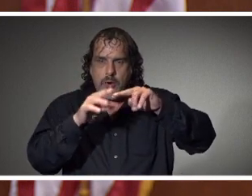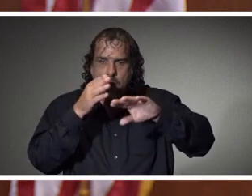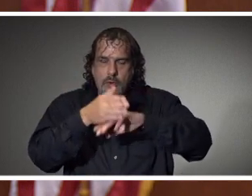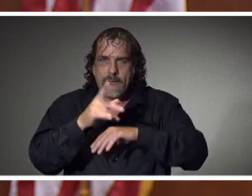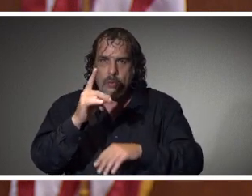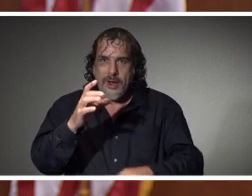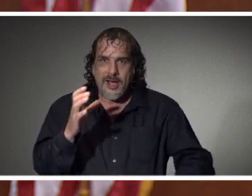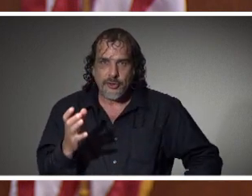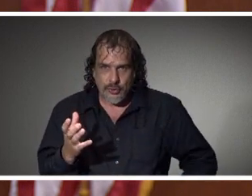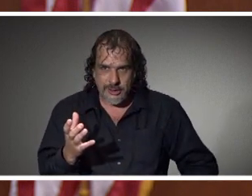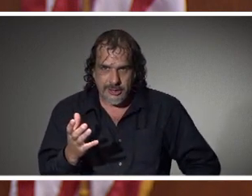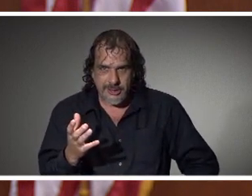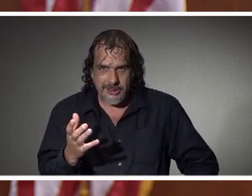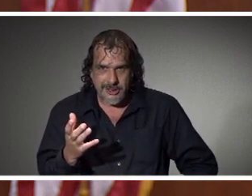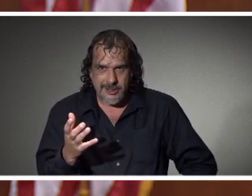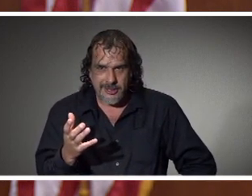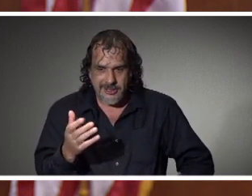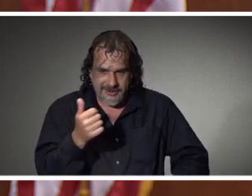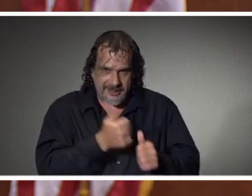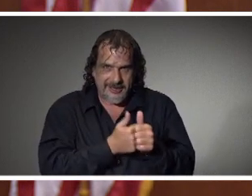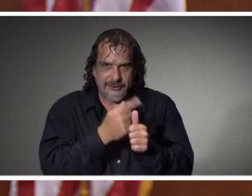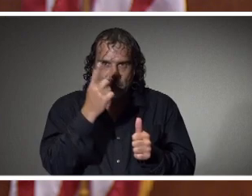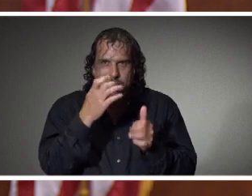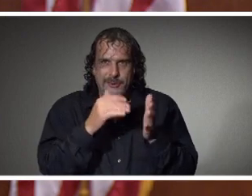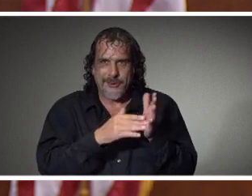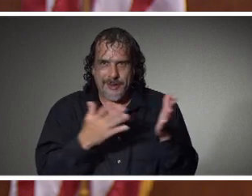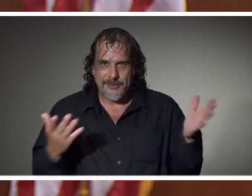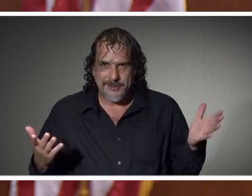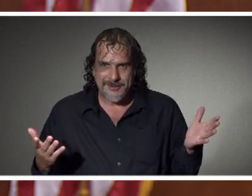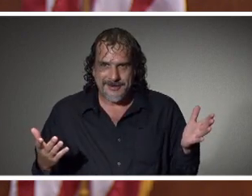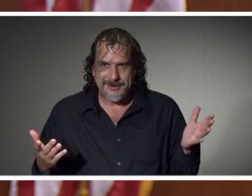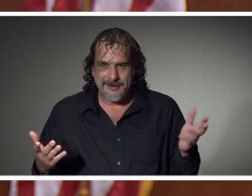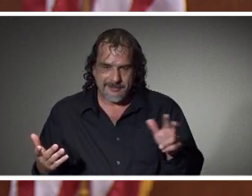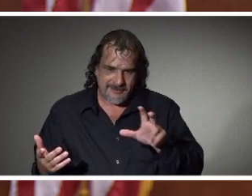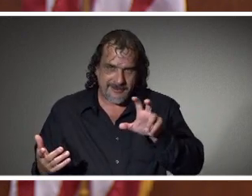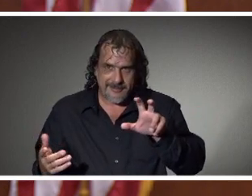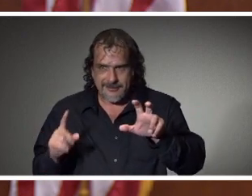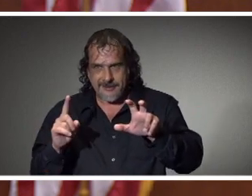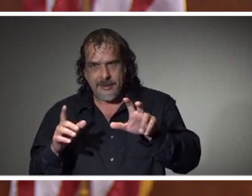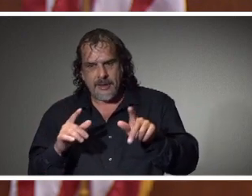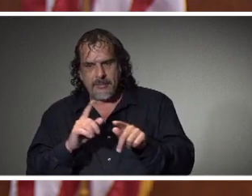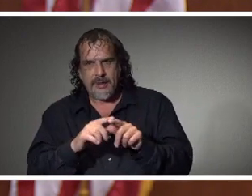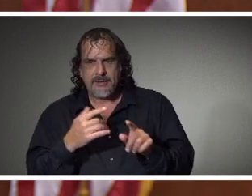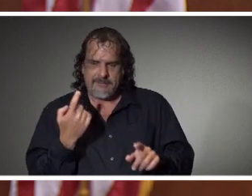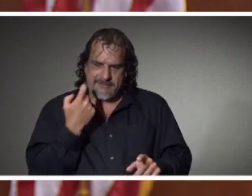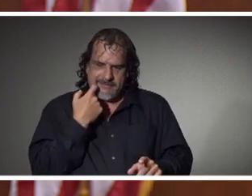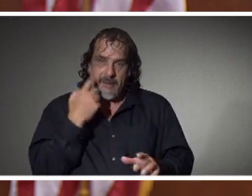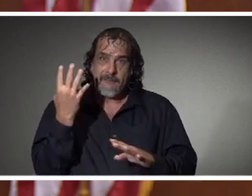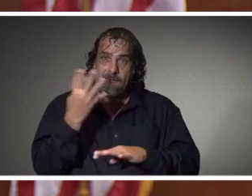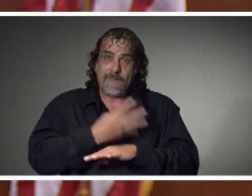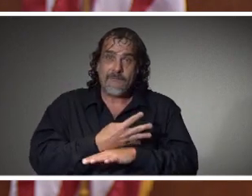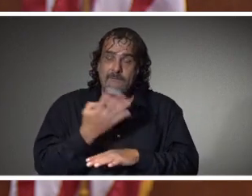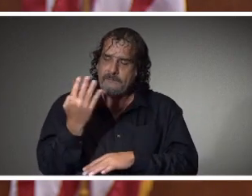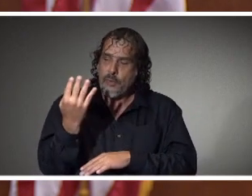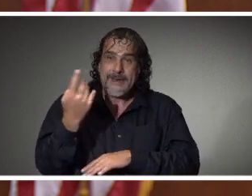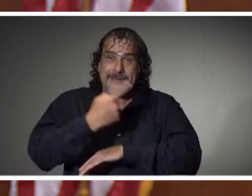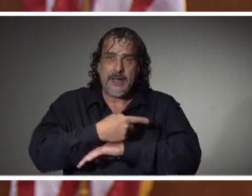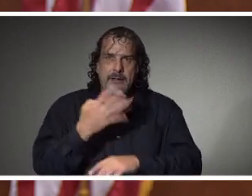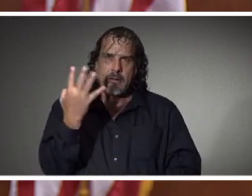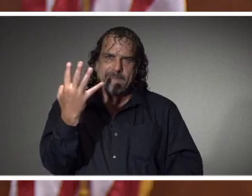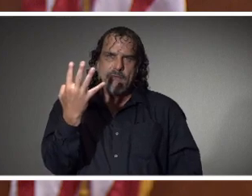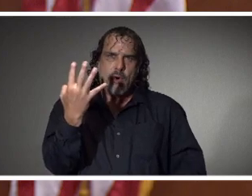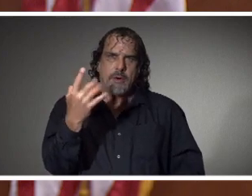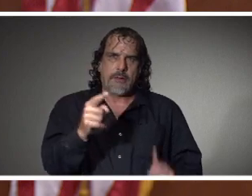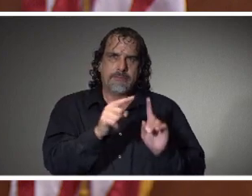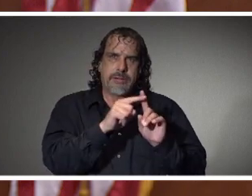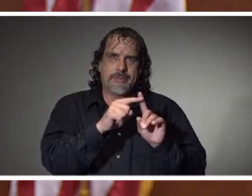cases per 100,000 residents. But we've had 4 cases over the last 14 days. We just have our